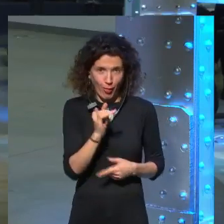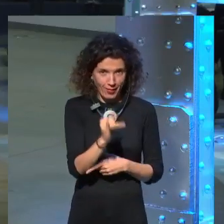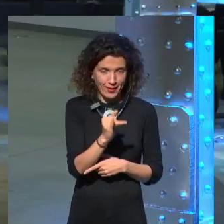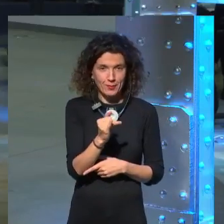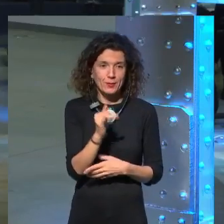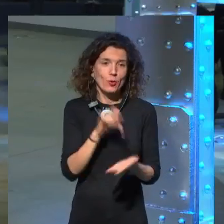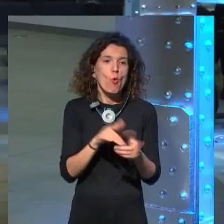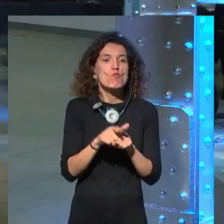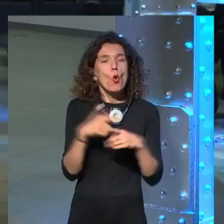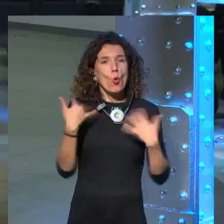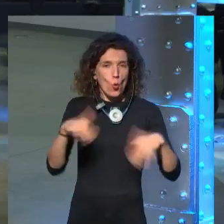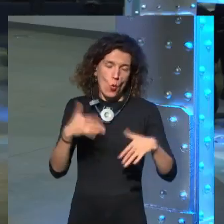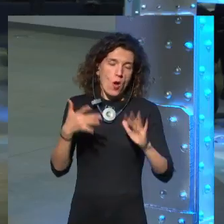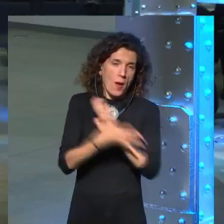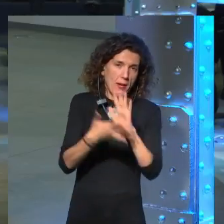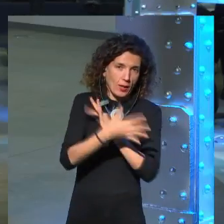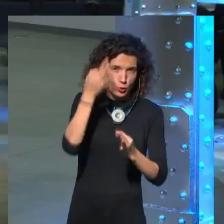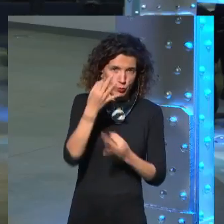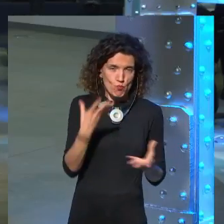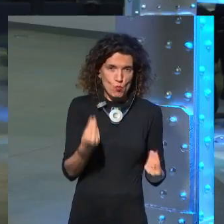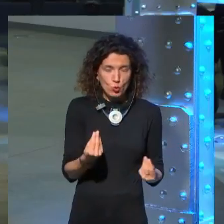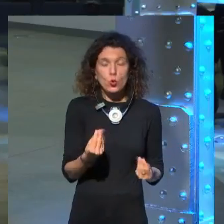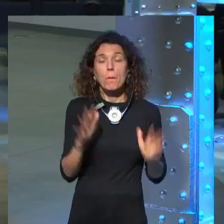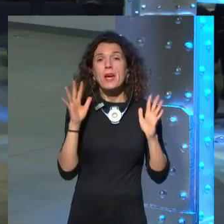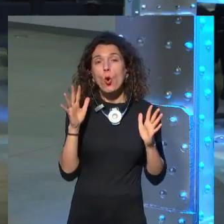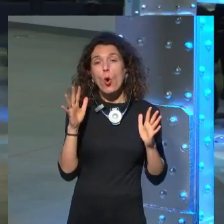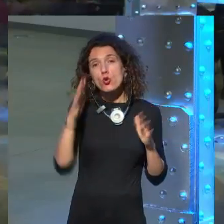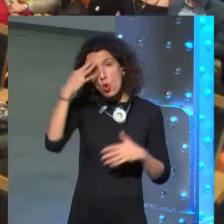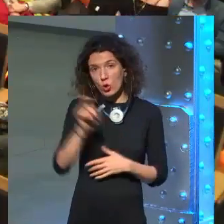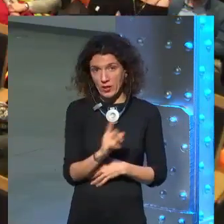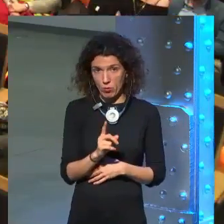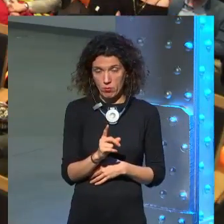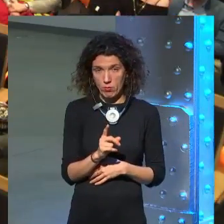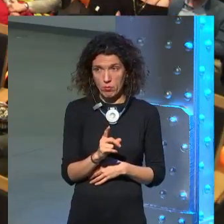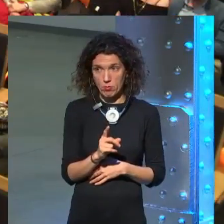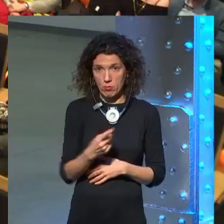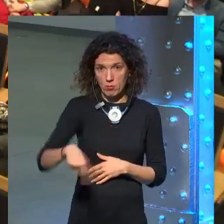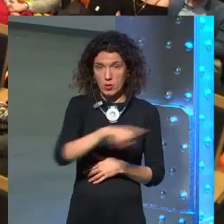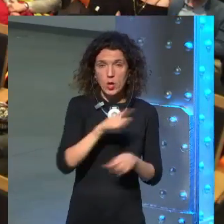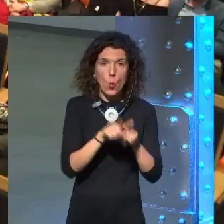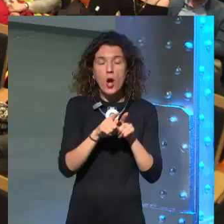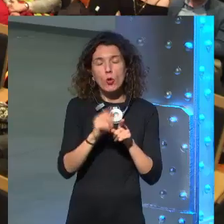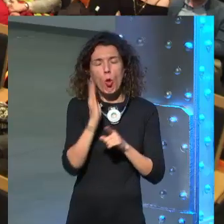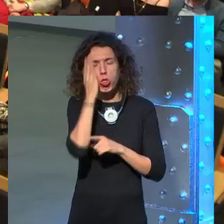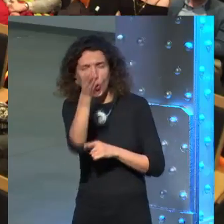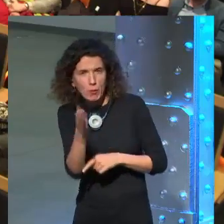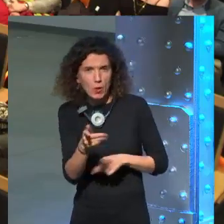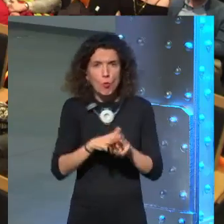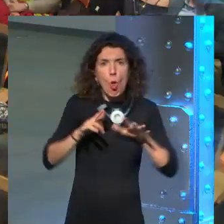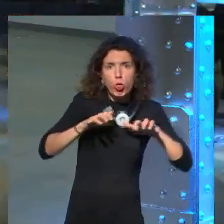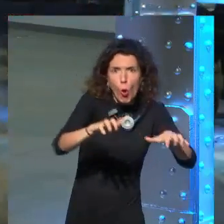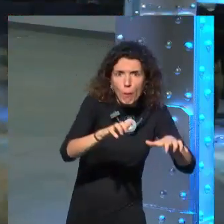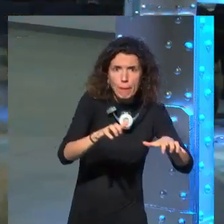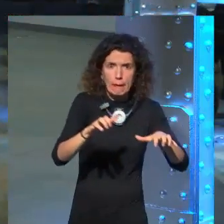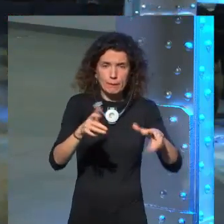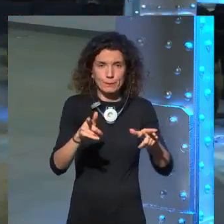hard. But, you know, I don't believe that any of you are genuine zombies, that there is no internal world going on. But I